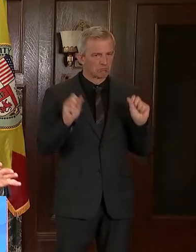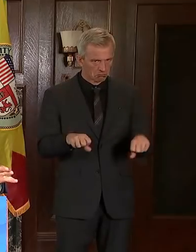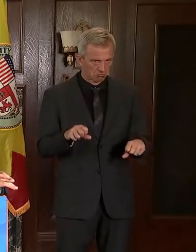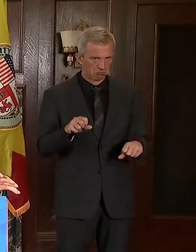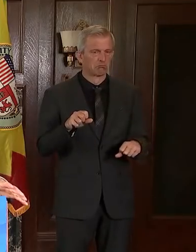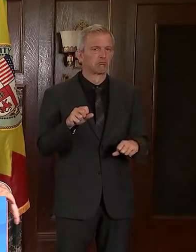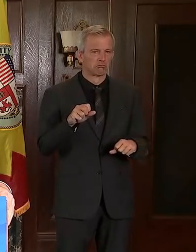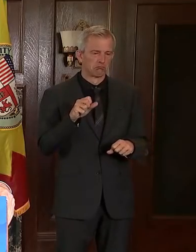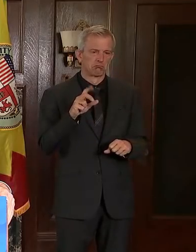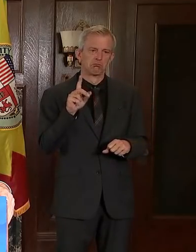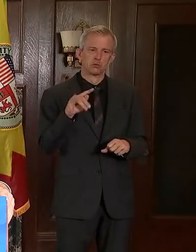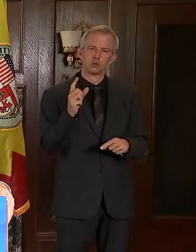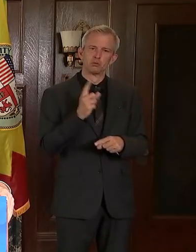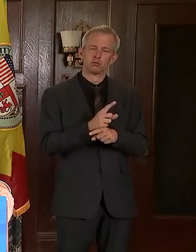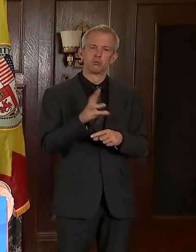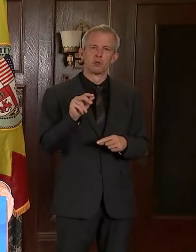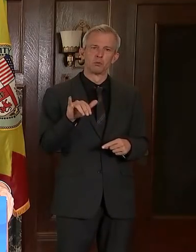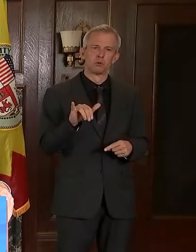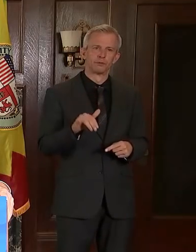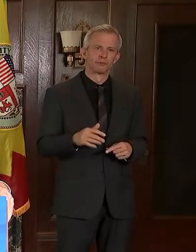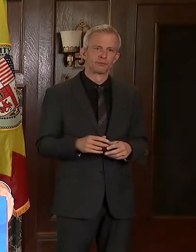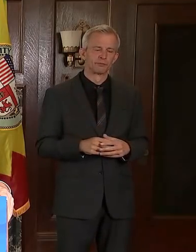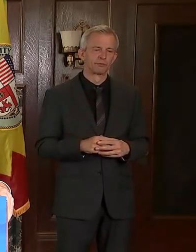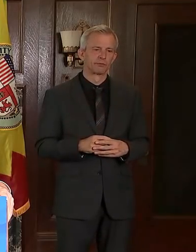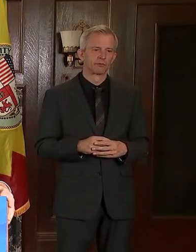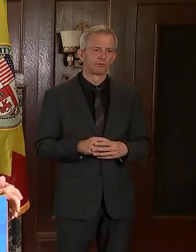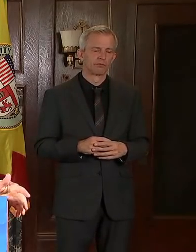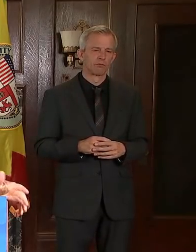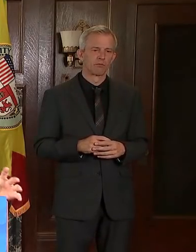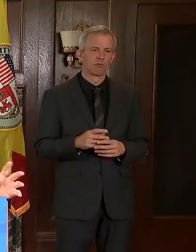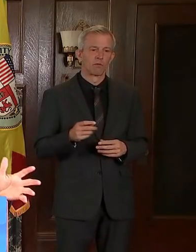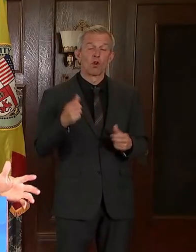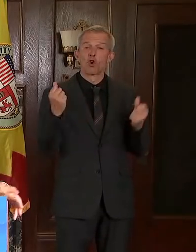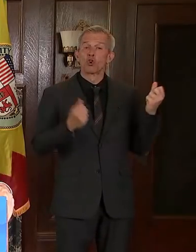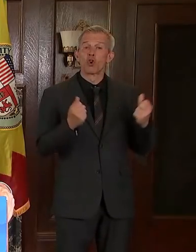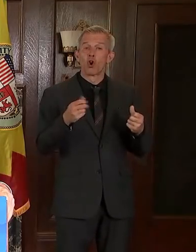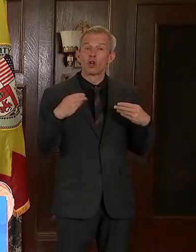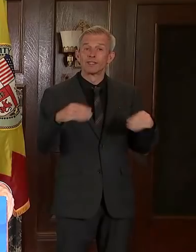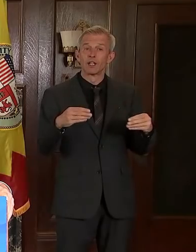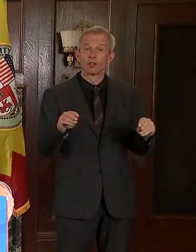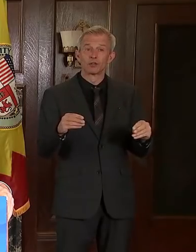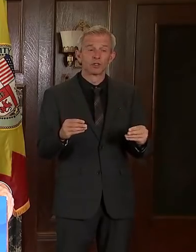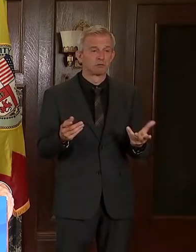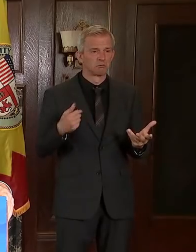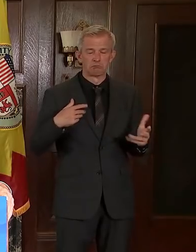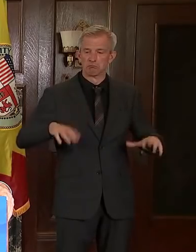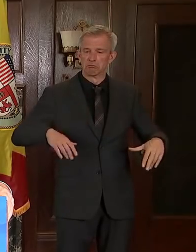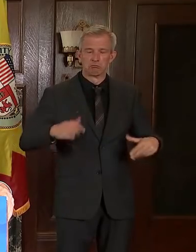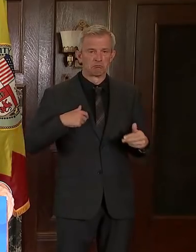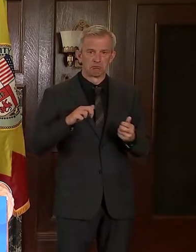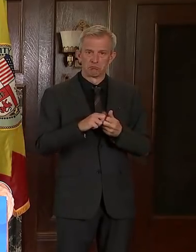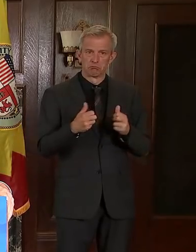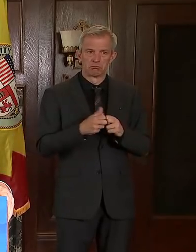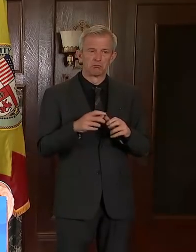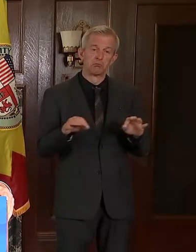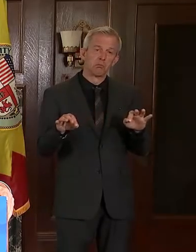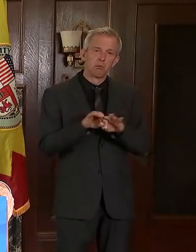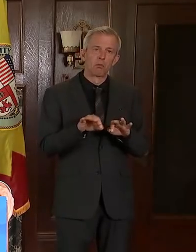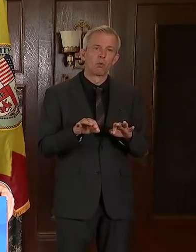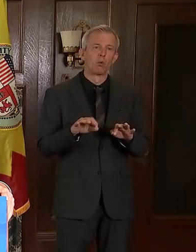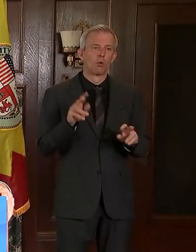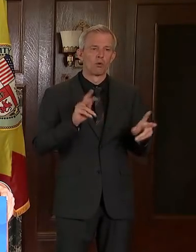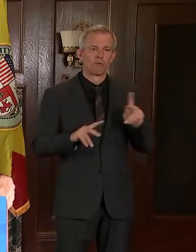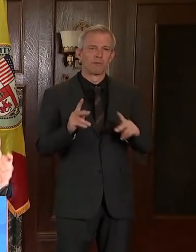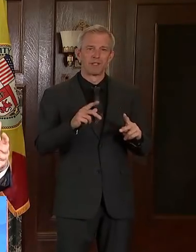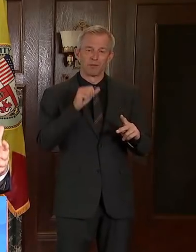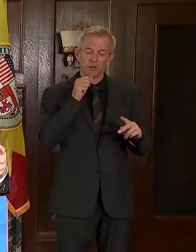way. I was confident about that when it was announced. Car dealerships I've not had an issue with too, as long as folks aren't, in